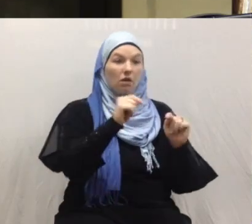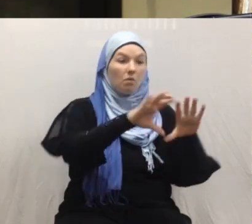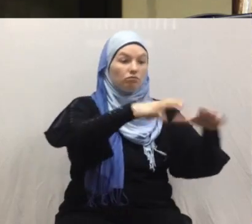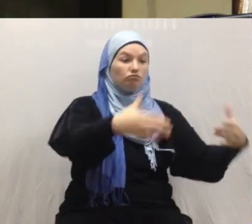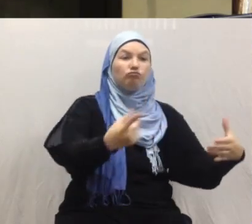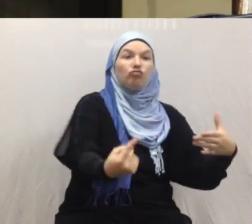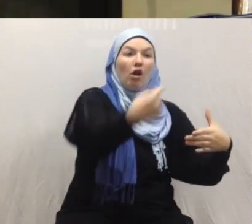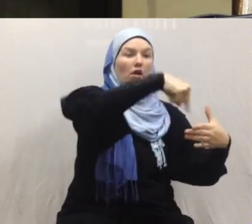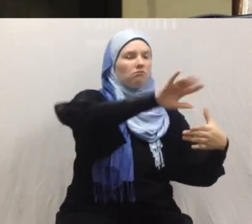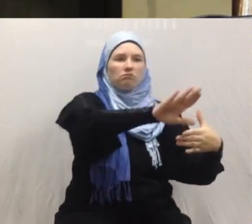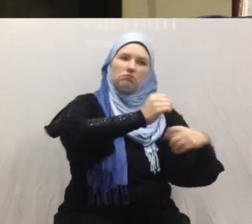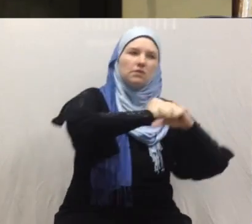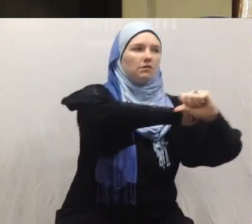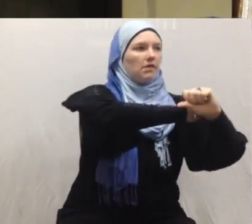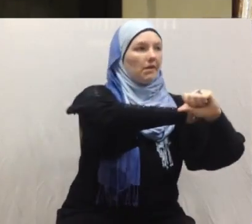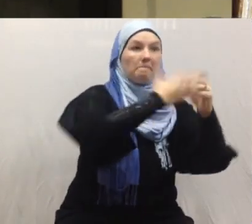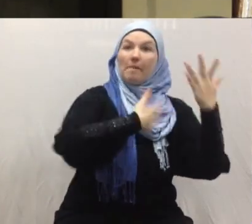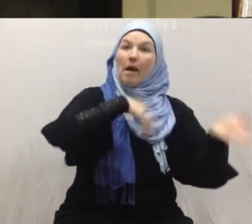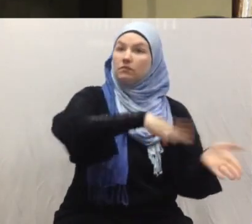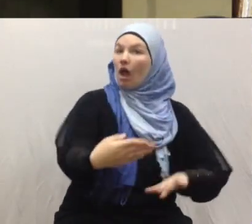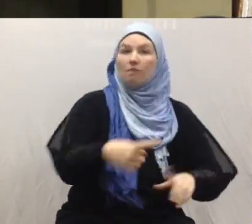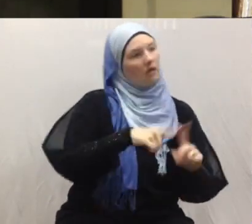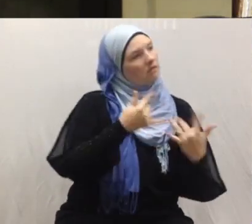Jew if he is wronged.